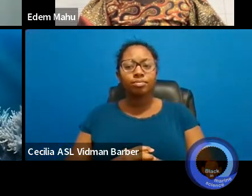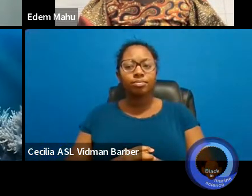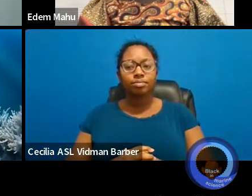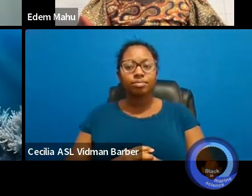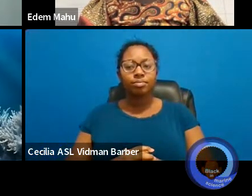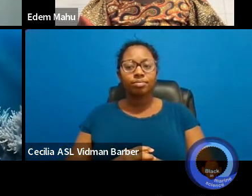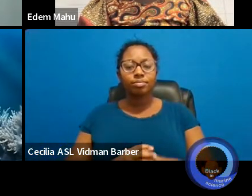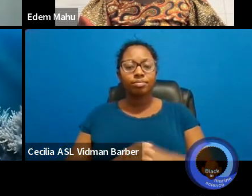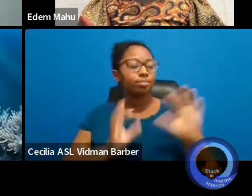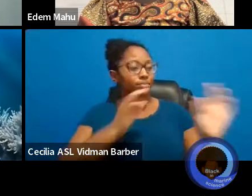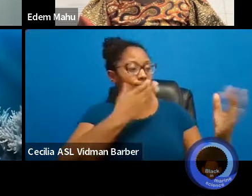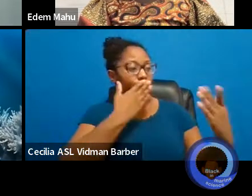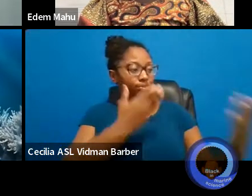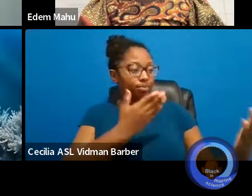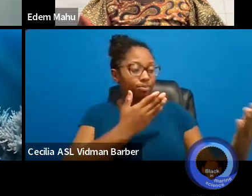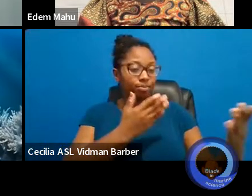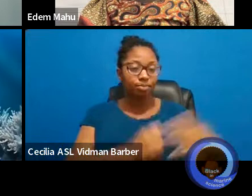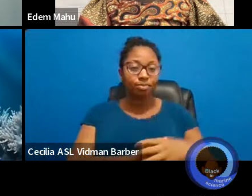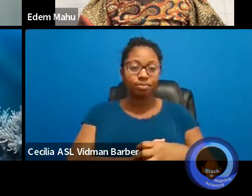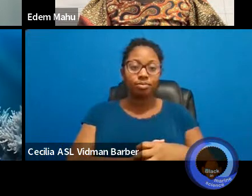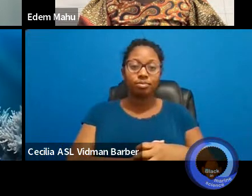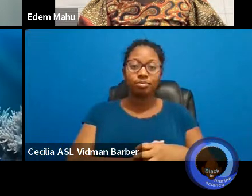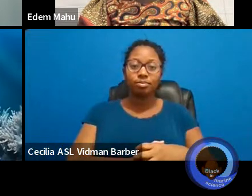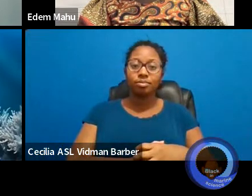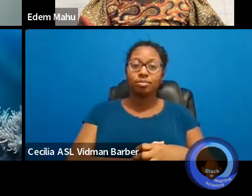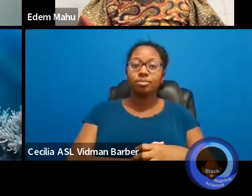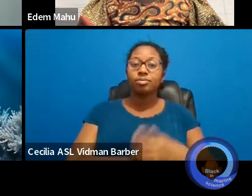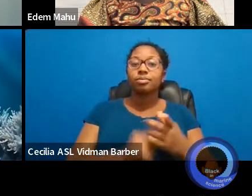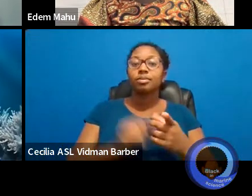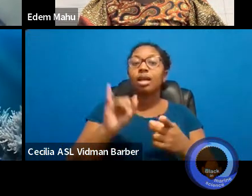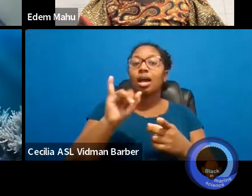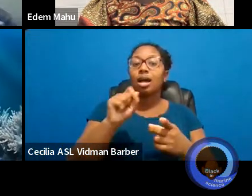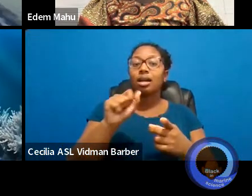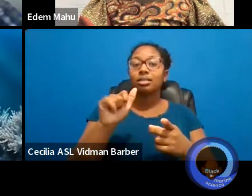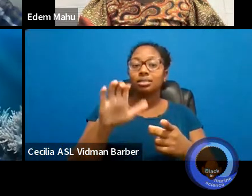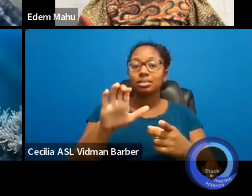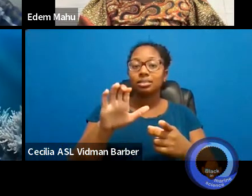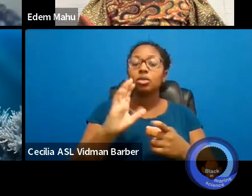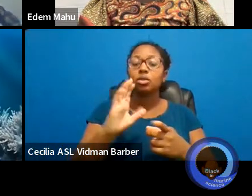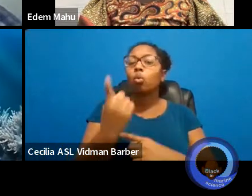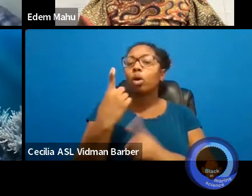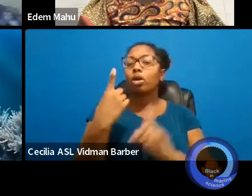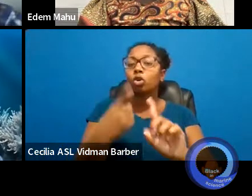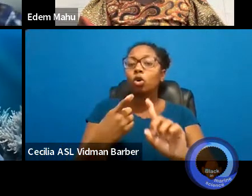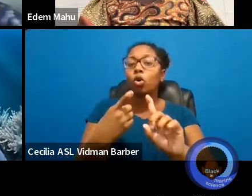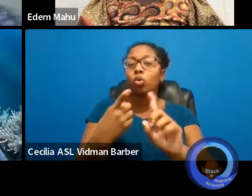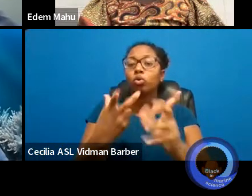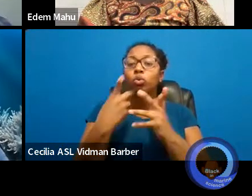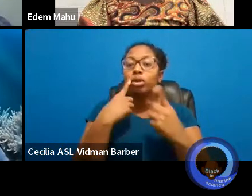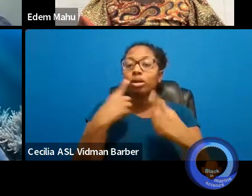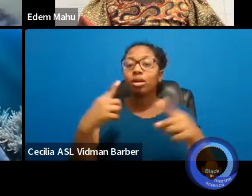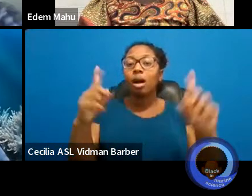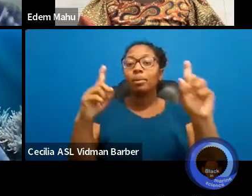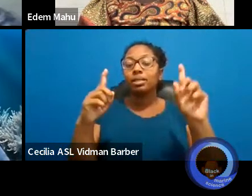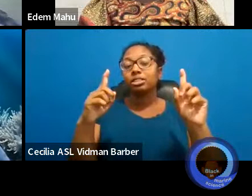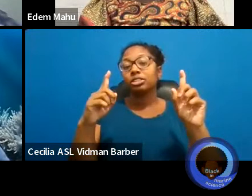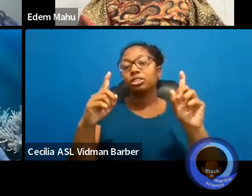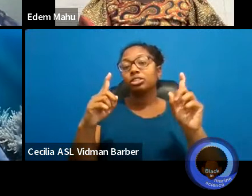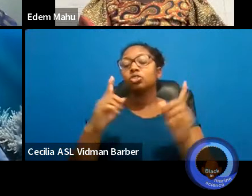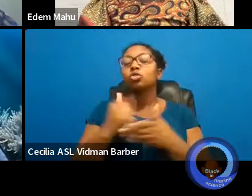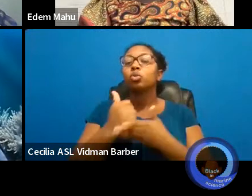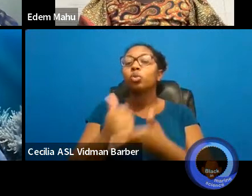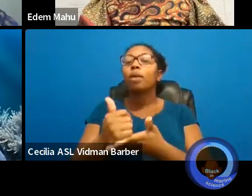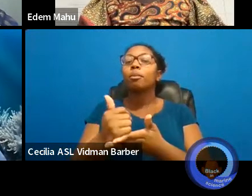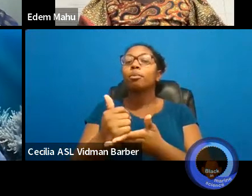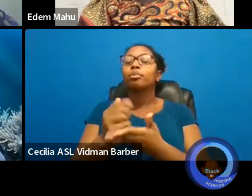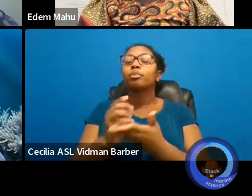Thank you for that. And Mr. Isaac, give me at least one goal you would like to accomplish to promote